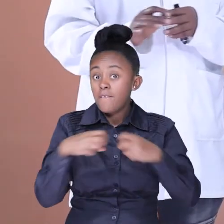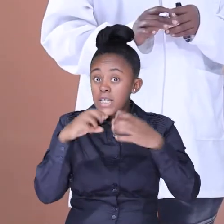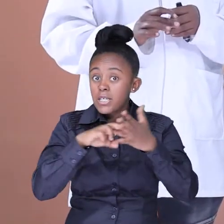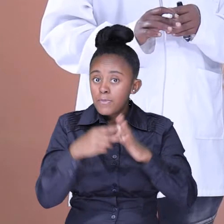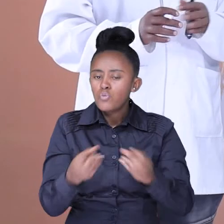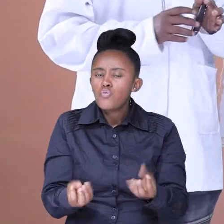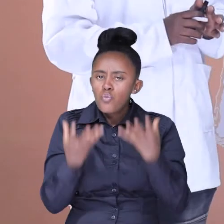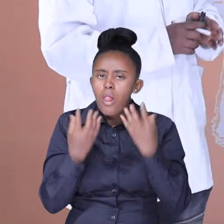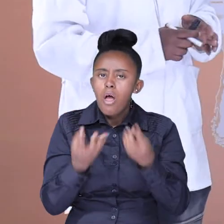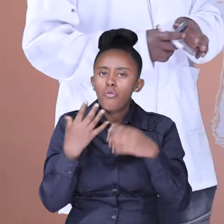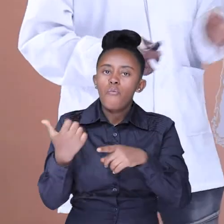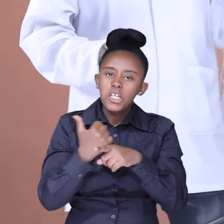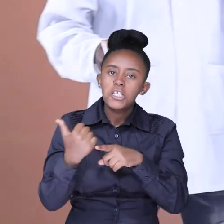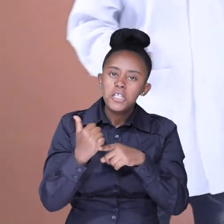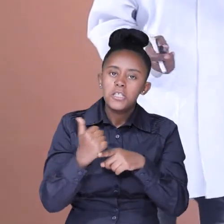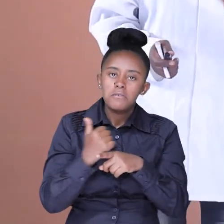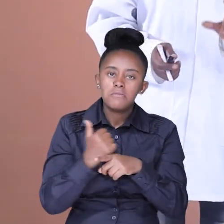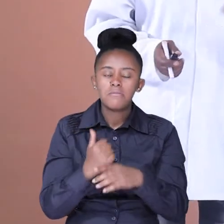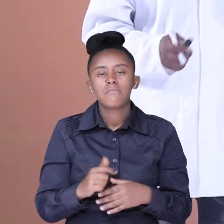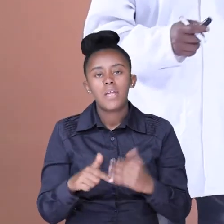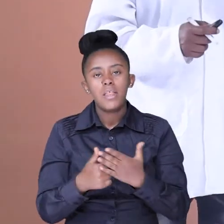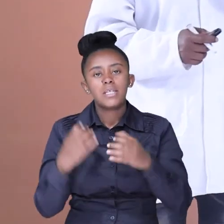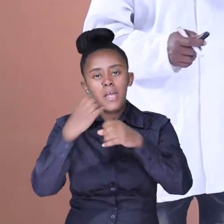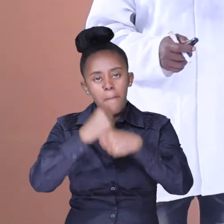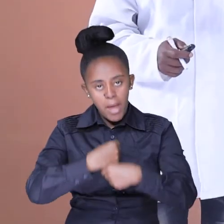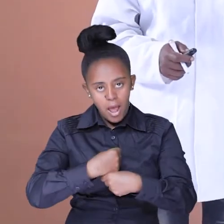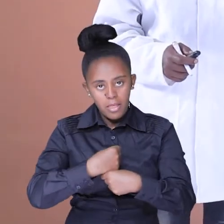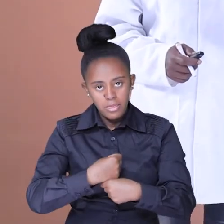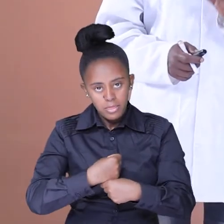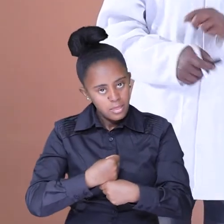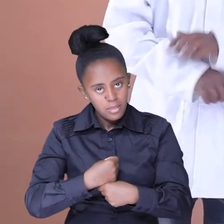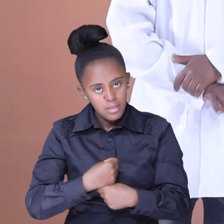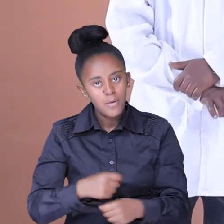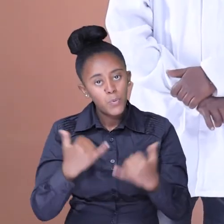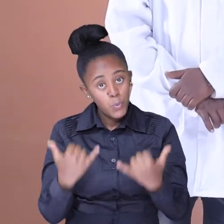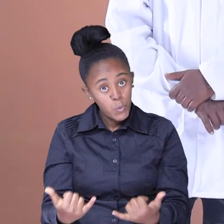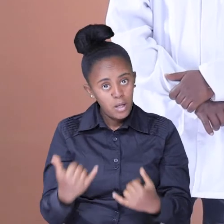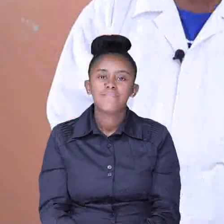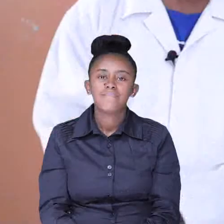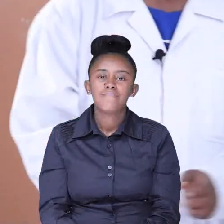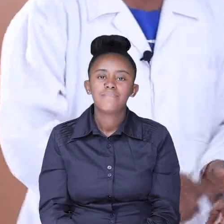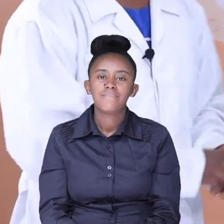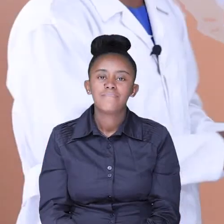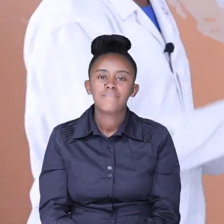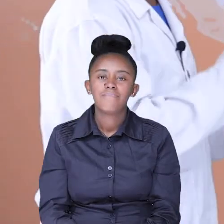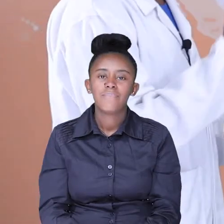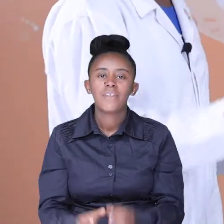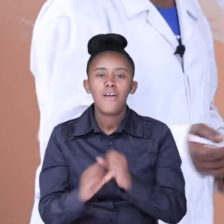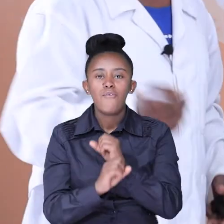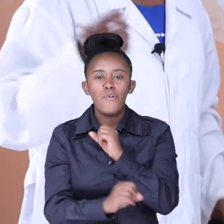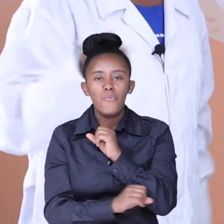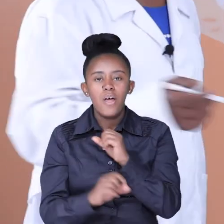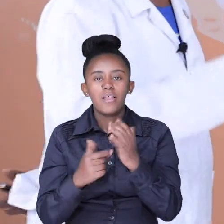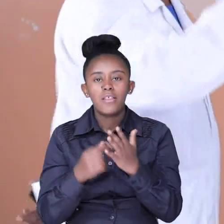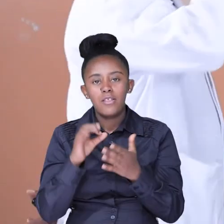exercise. So let us summarize some point what we have seen today class. The formula that help